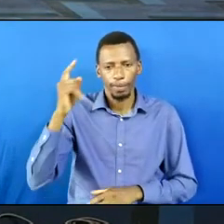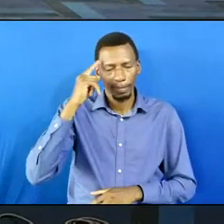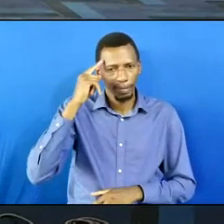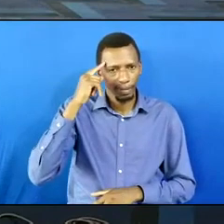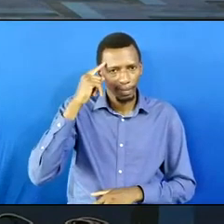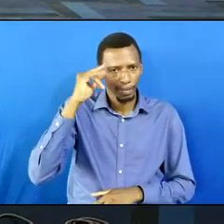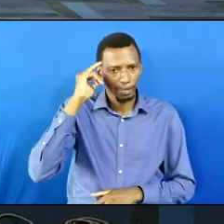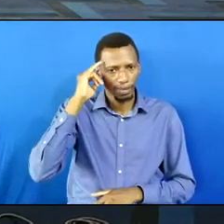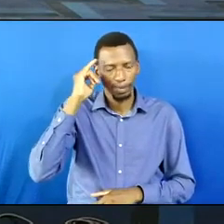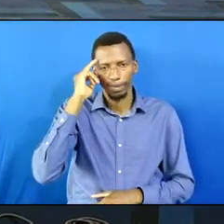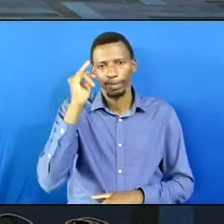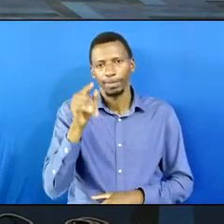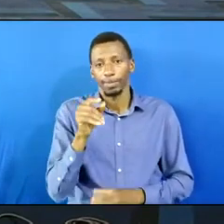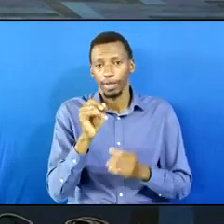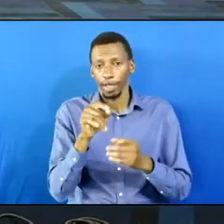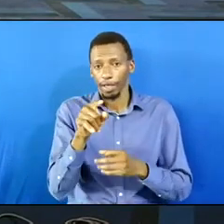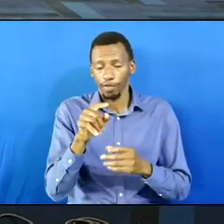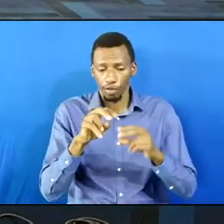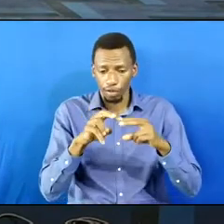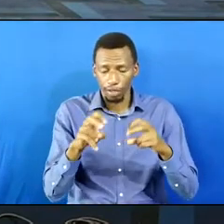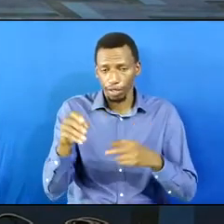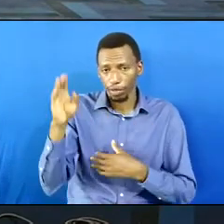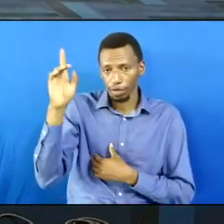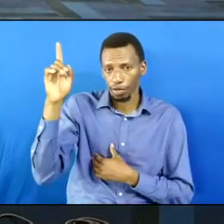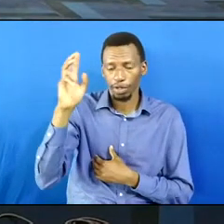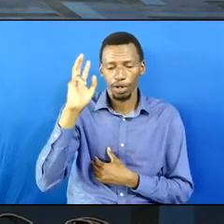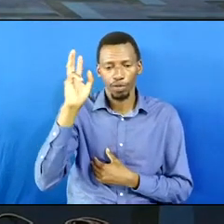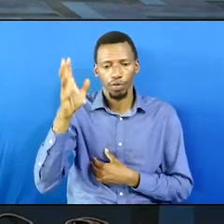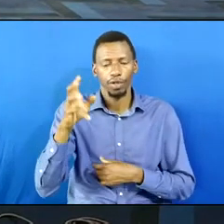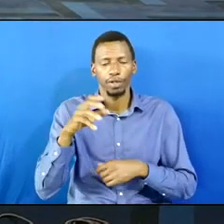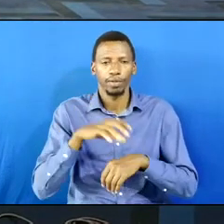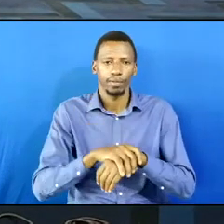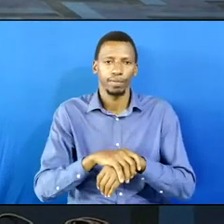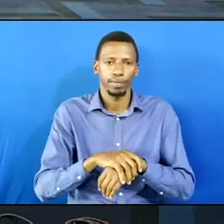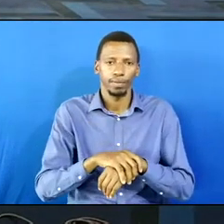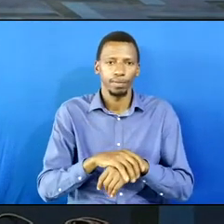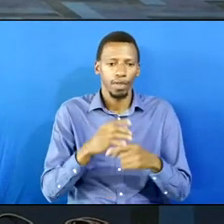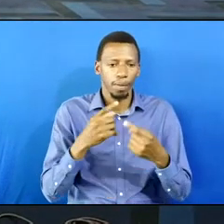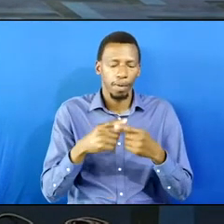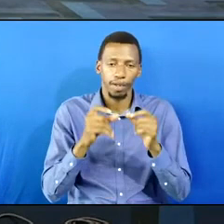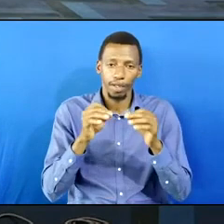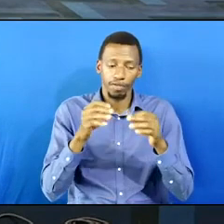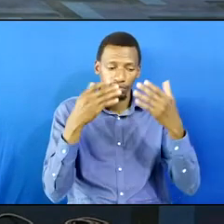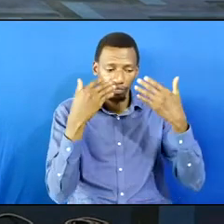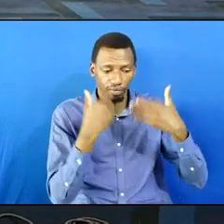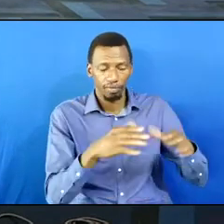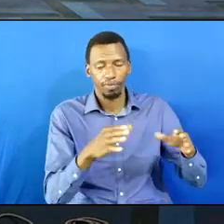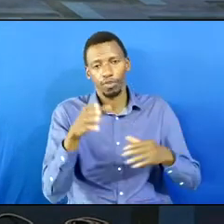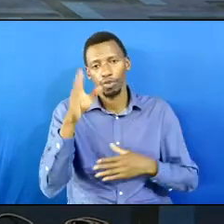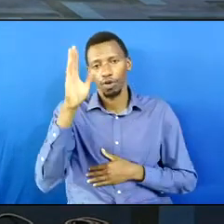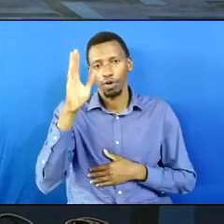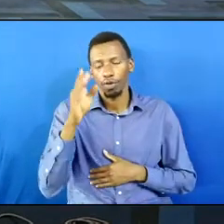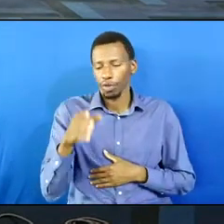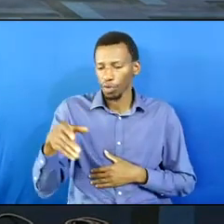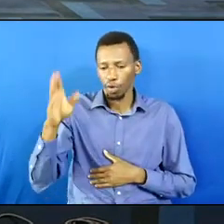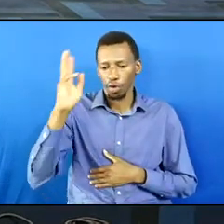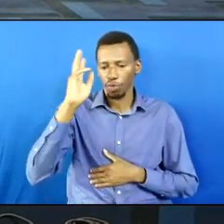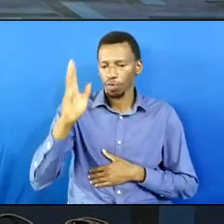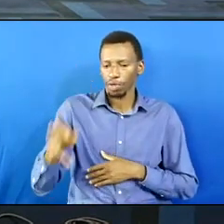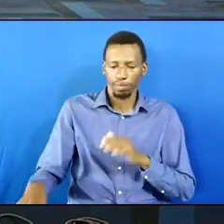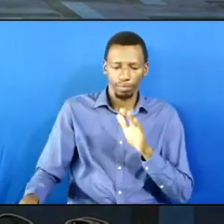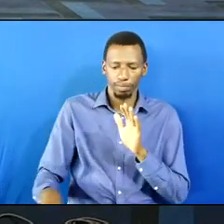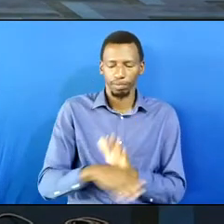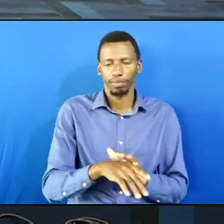thoughts. If you seek him, he will be found of you. But if you forsake him, he will cast you forever.